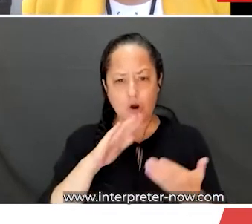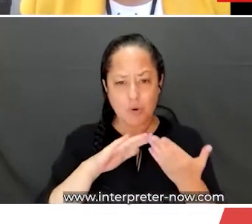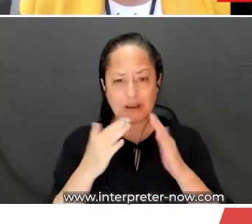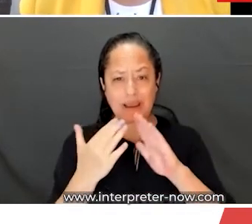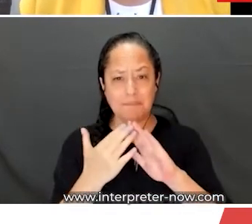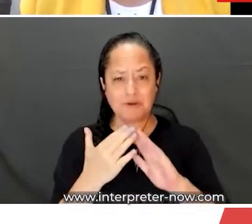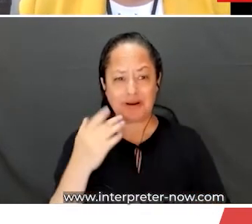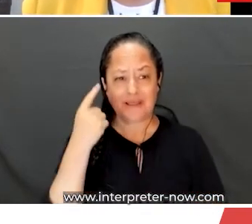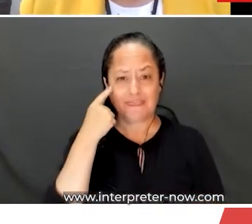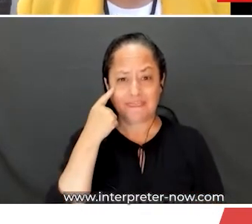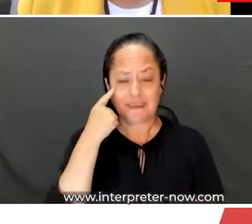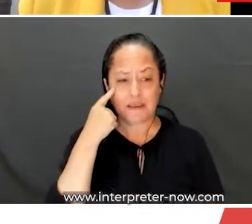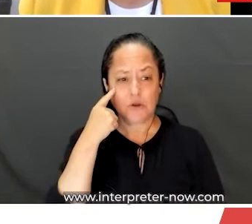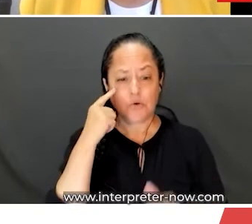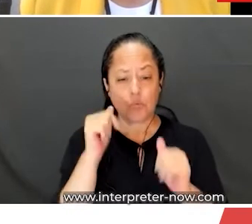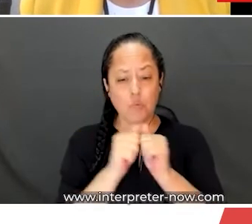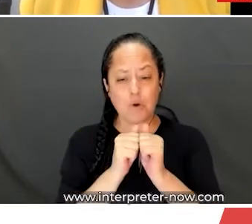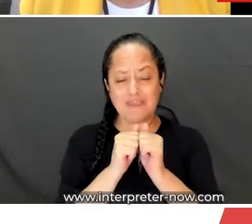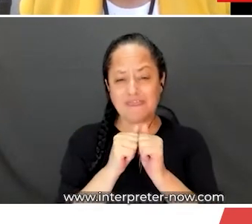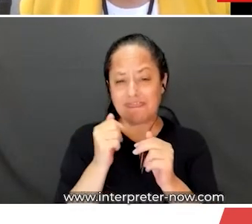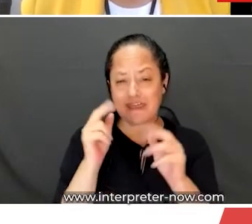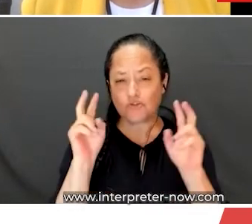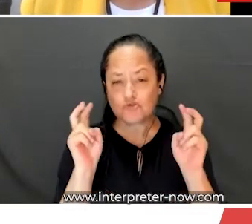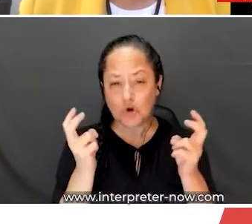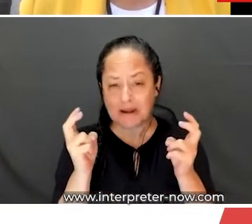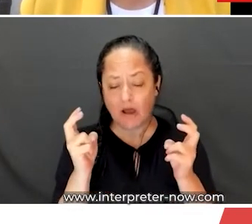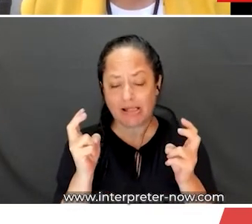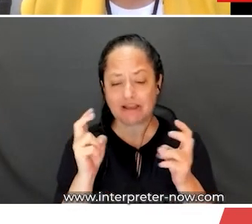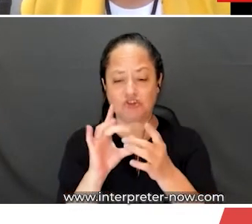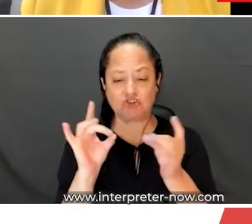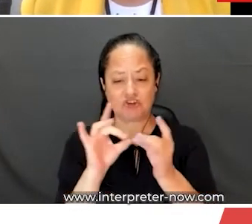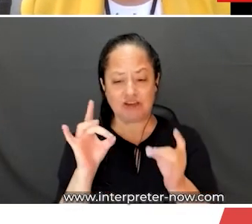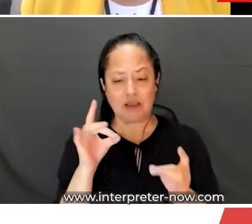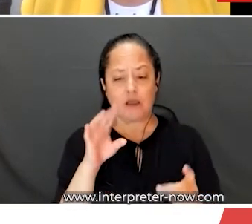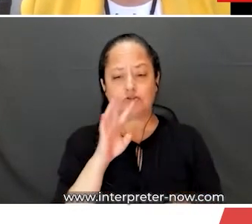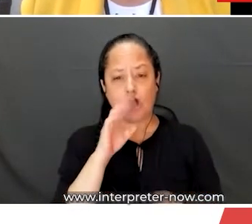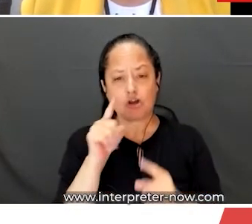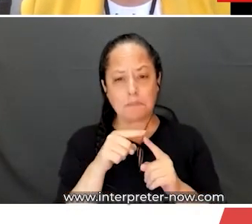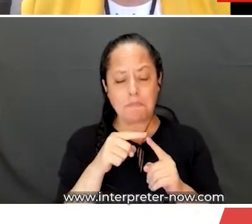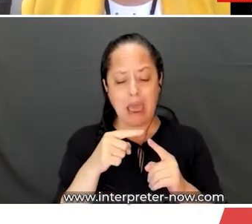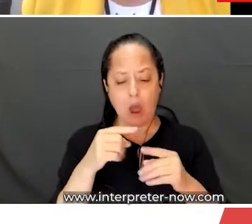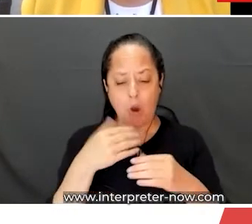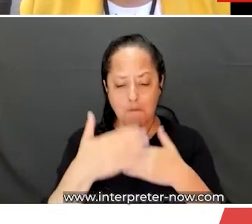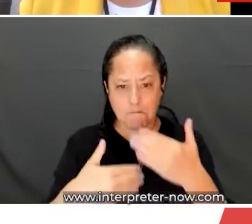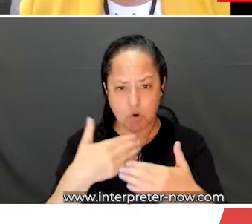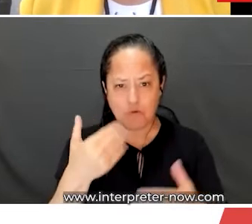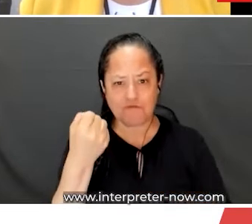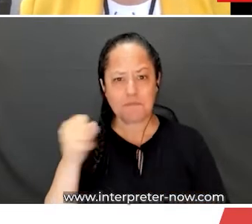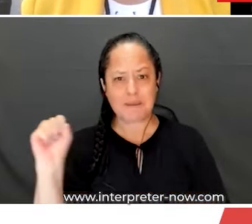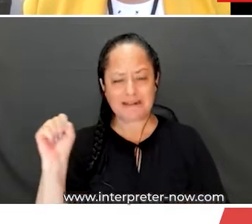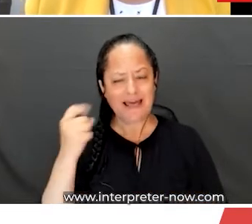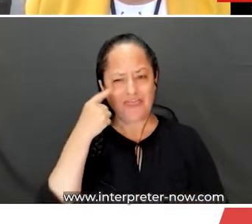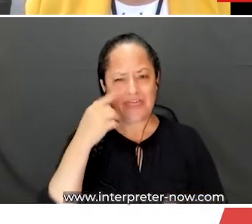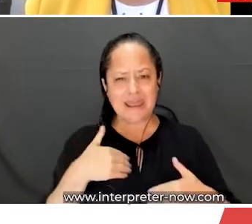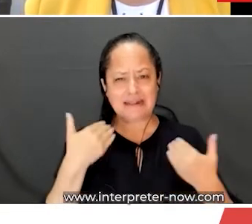And I think that with the terminology, I see it, I talked a little bit about movements. I think it's really the young people that